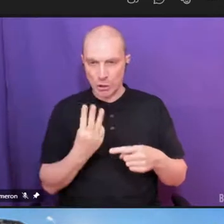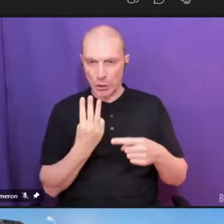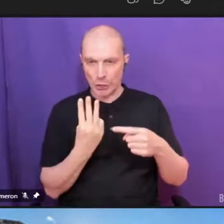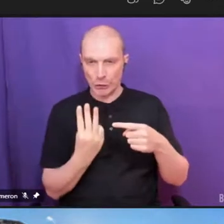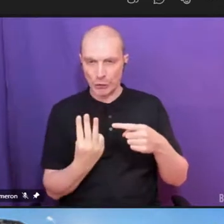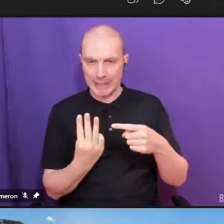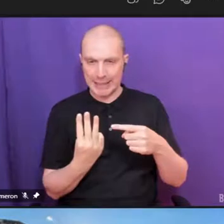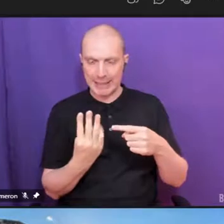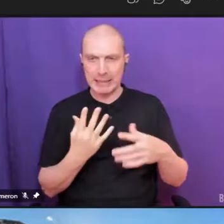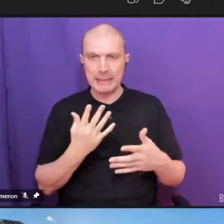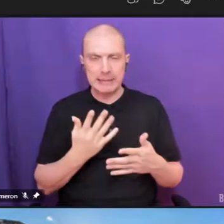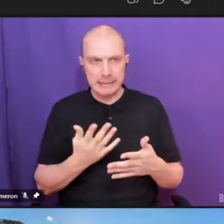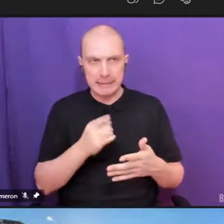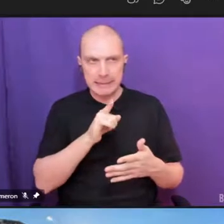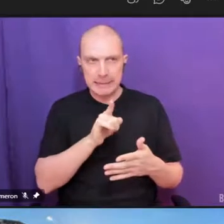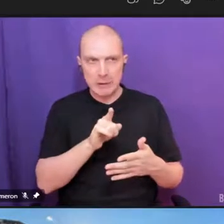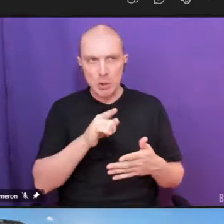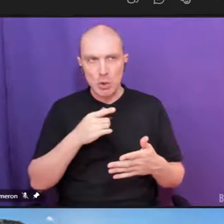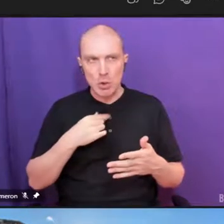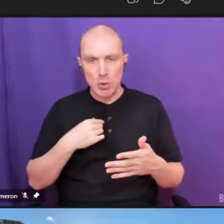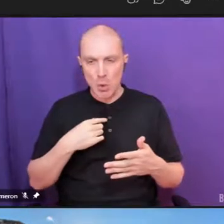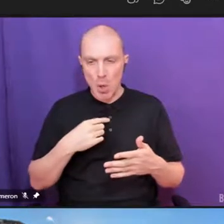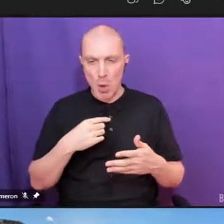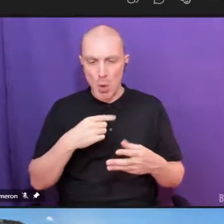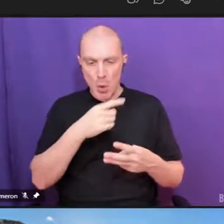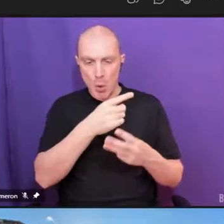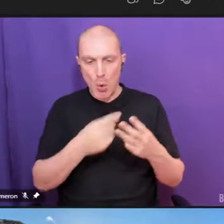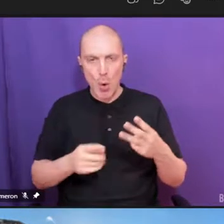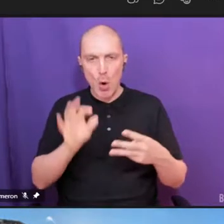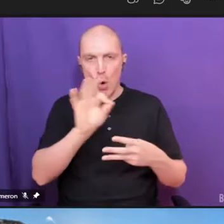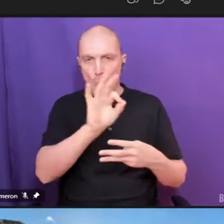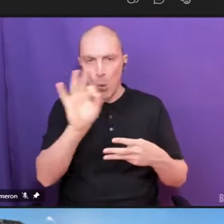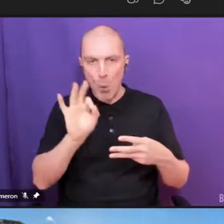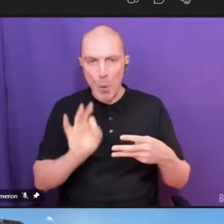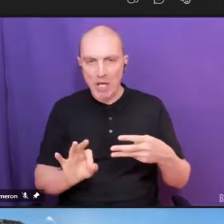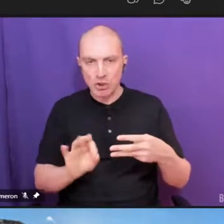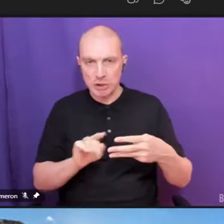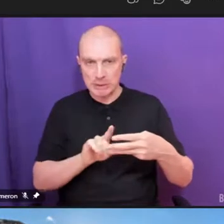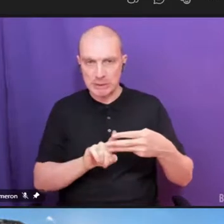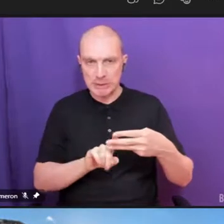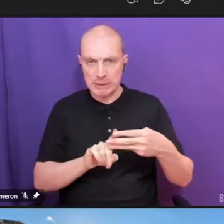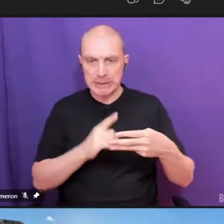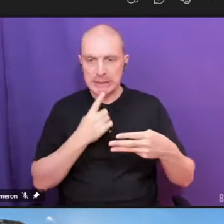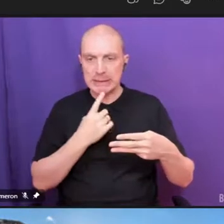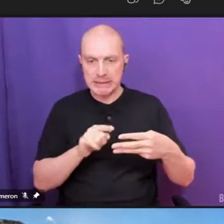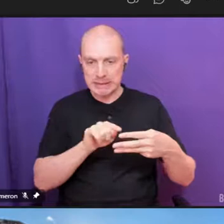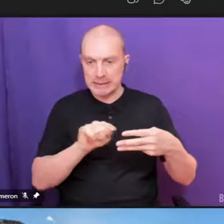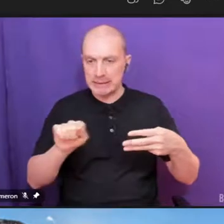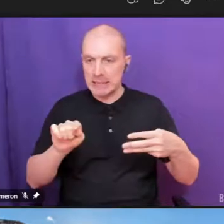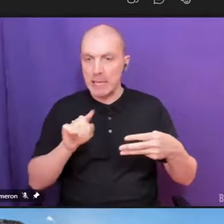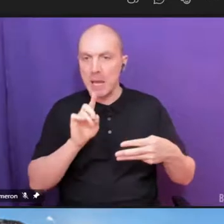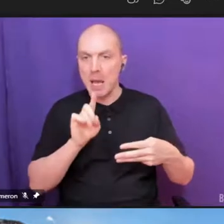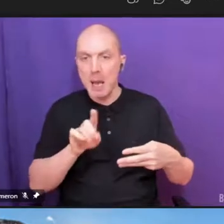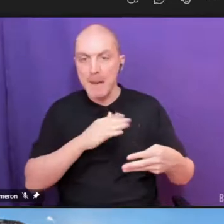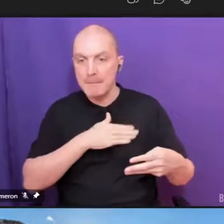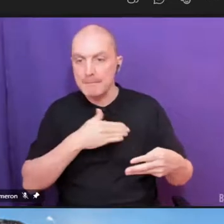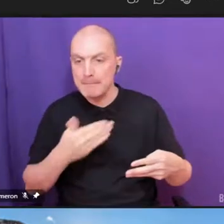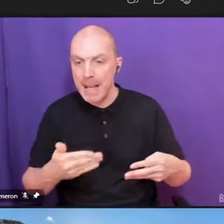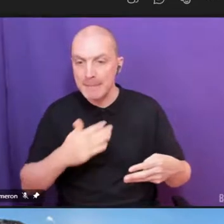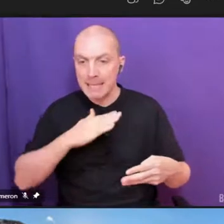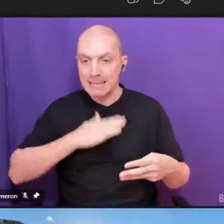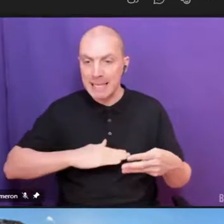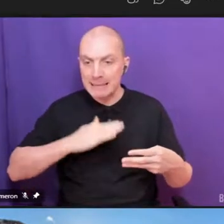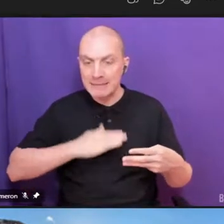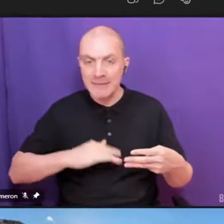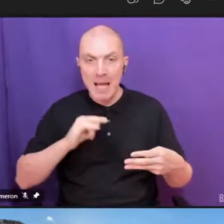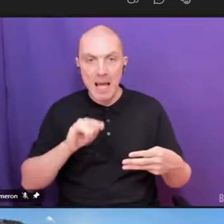questions. And the first one says, are members satisfied that the report captures all of the